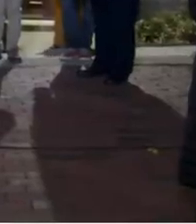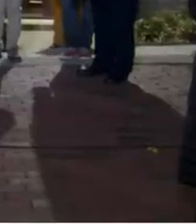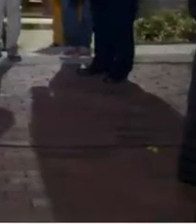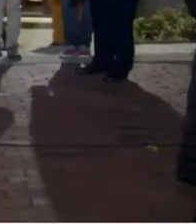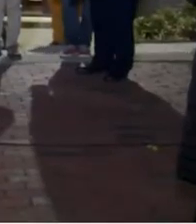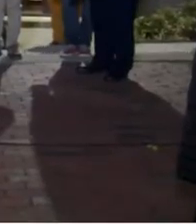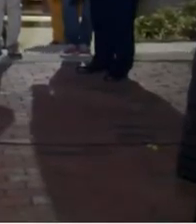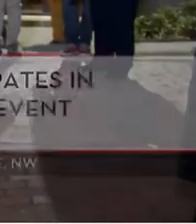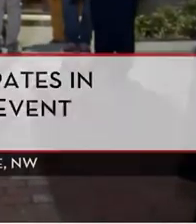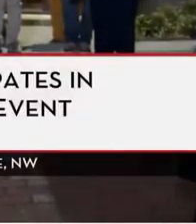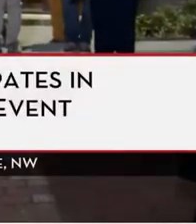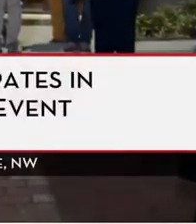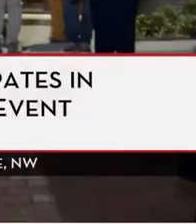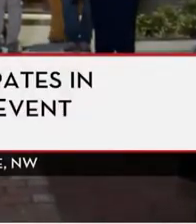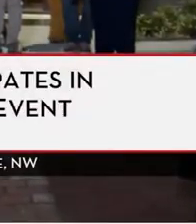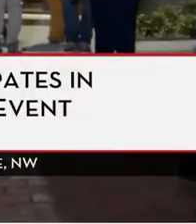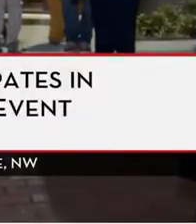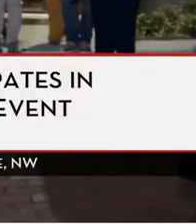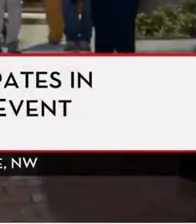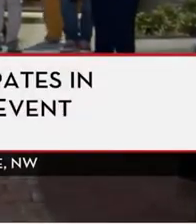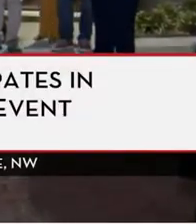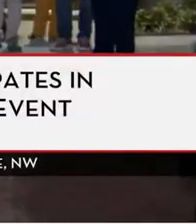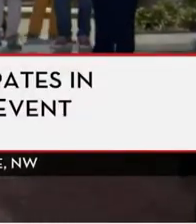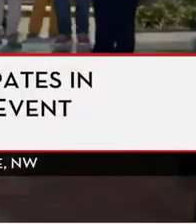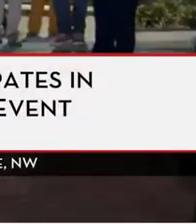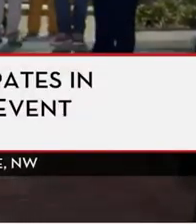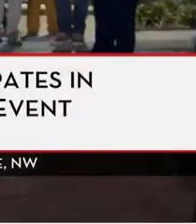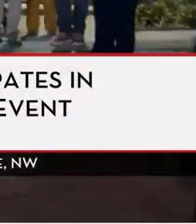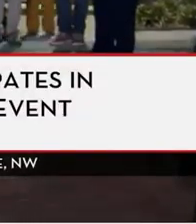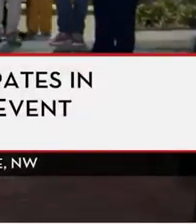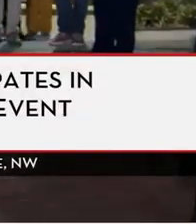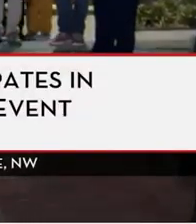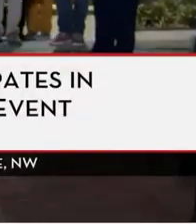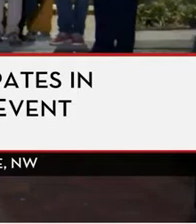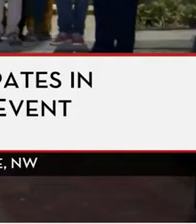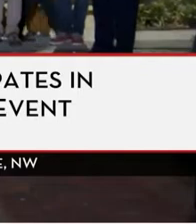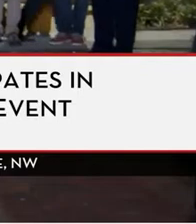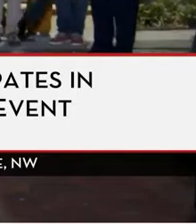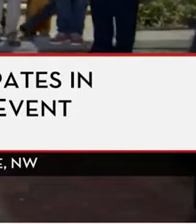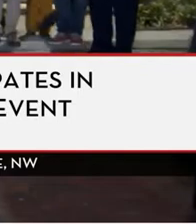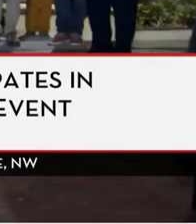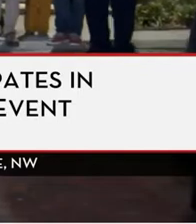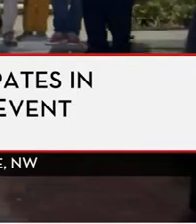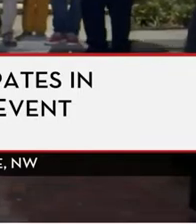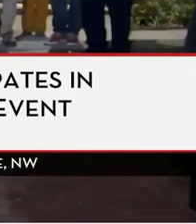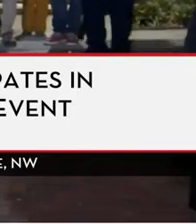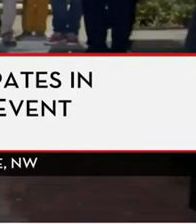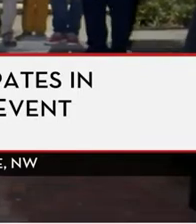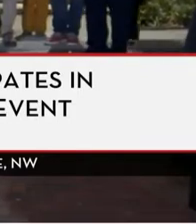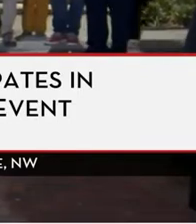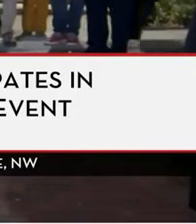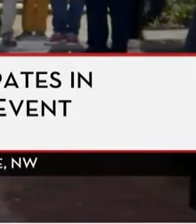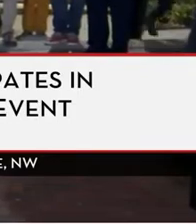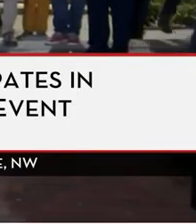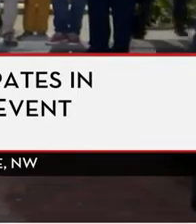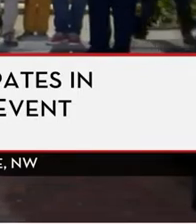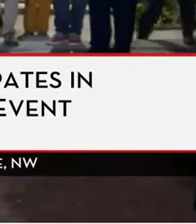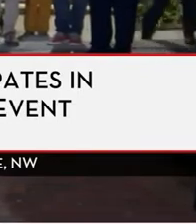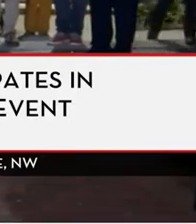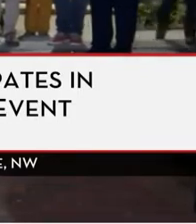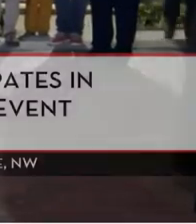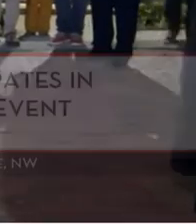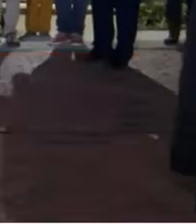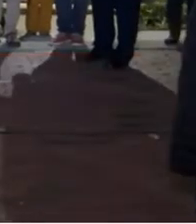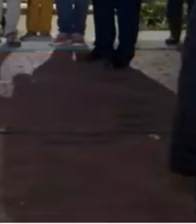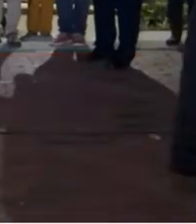Listen, good evening, everyone. I know it's cold, so we're going to be brief. Just want to thank you all so much for coming out tonight. We certainly know that this is a very